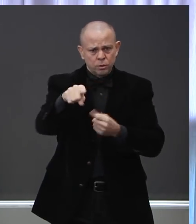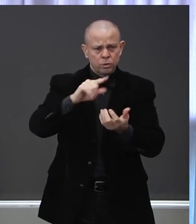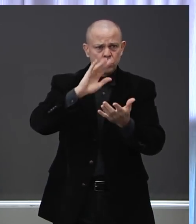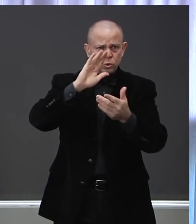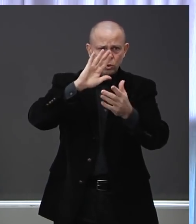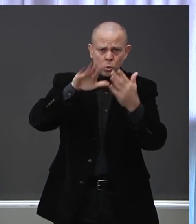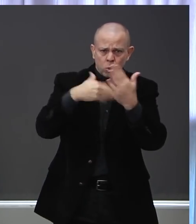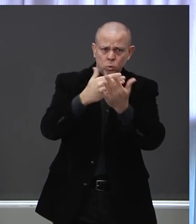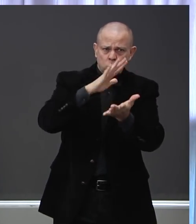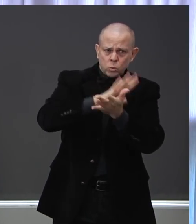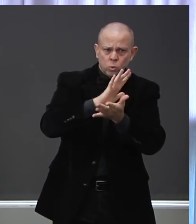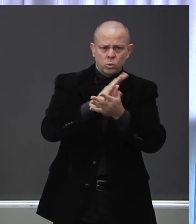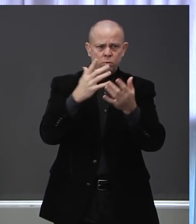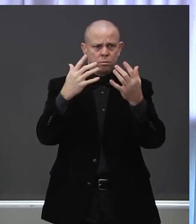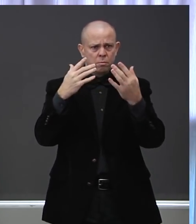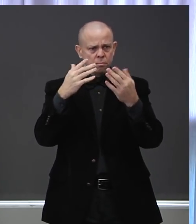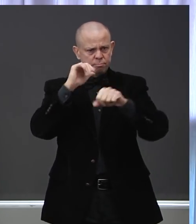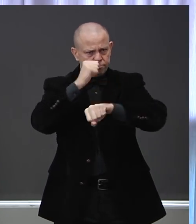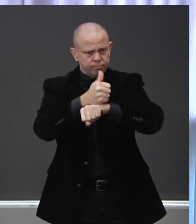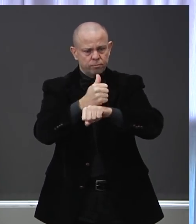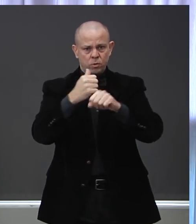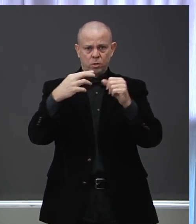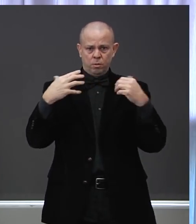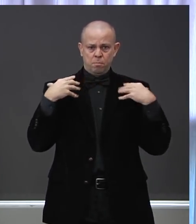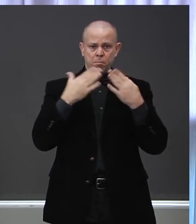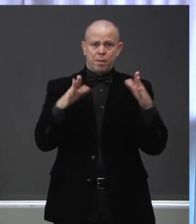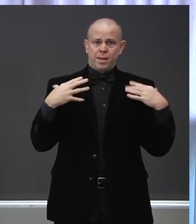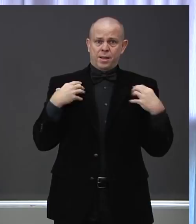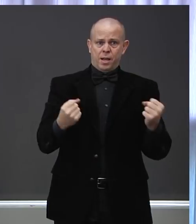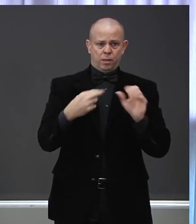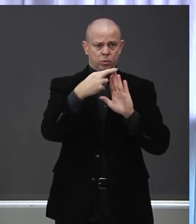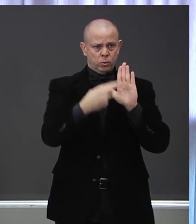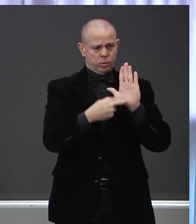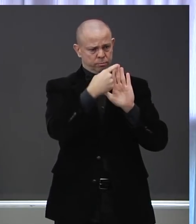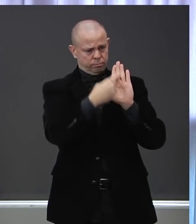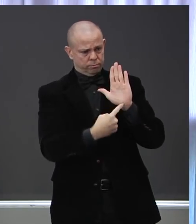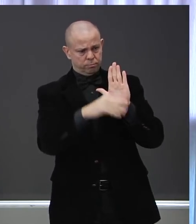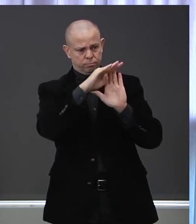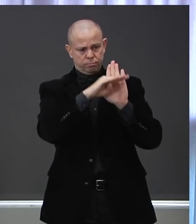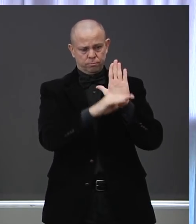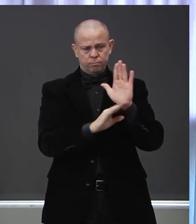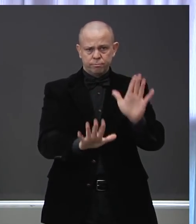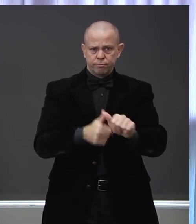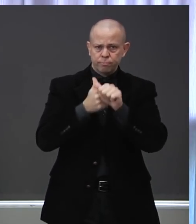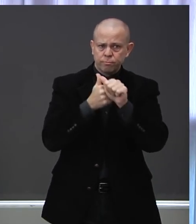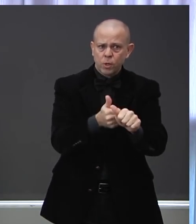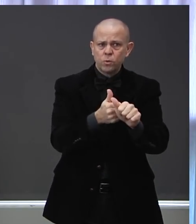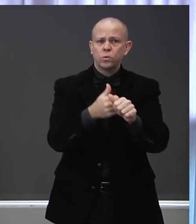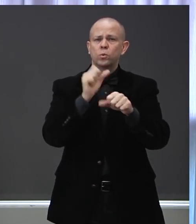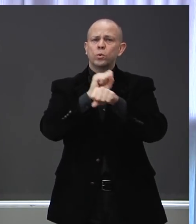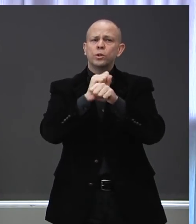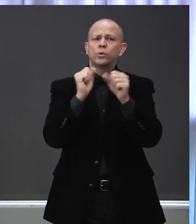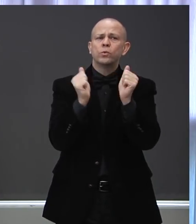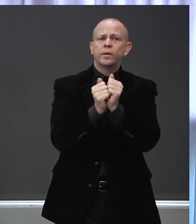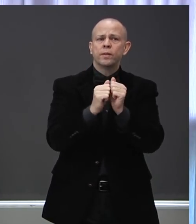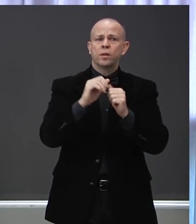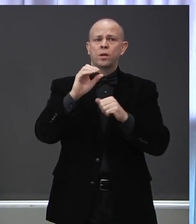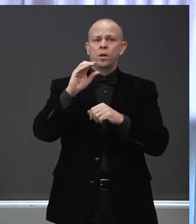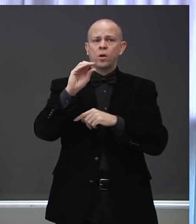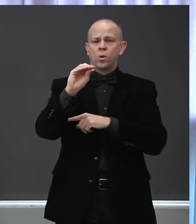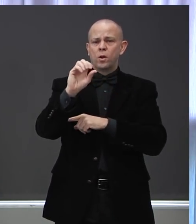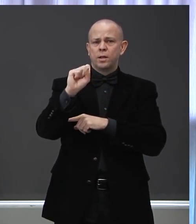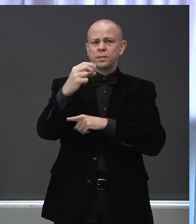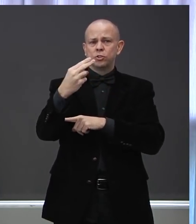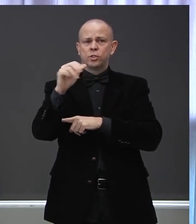health protocols with fidelity, and that we have worked with Oregon OSHA to improve